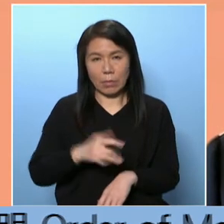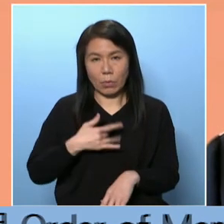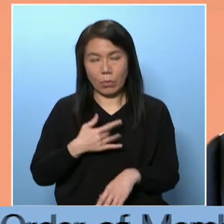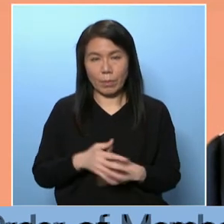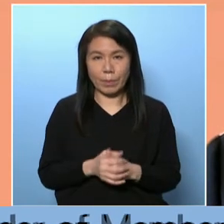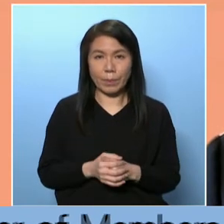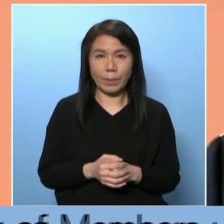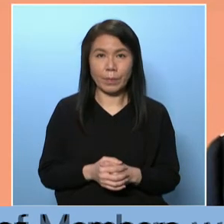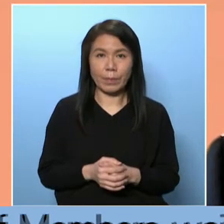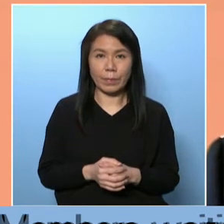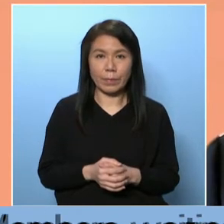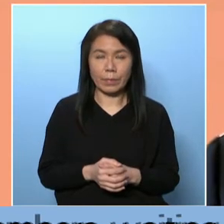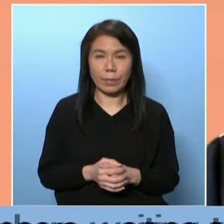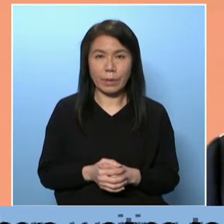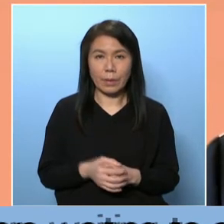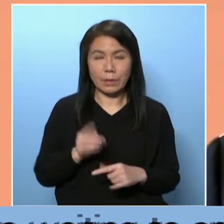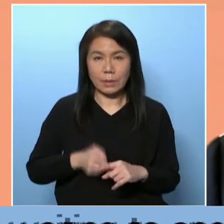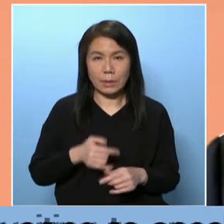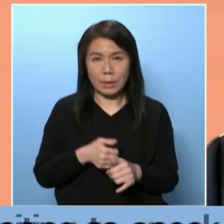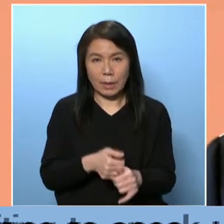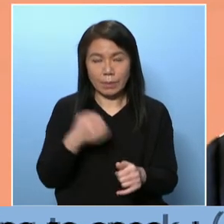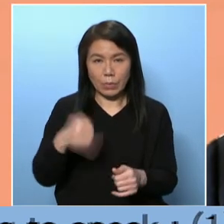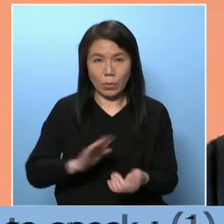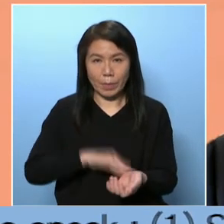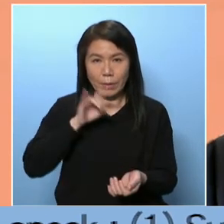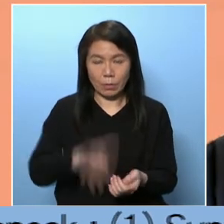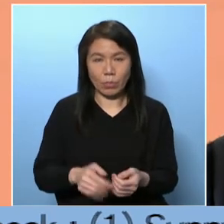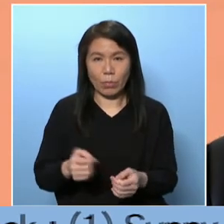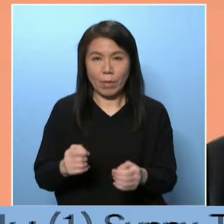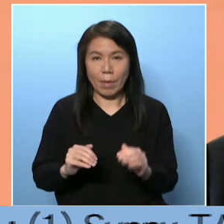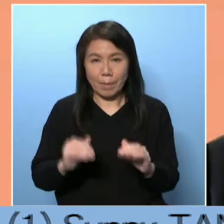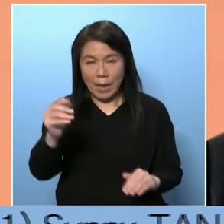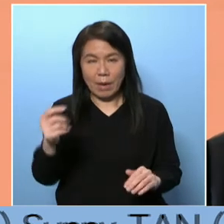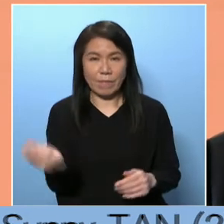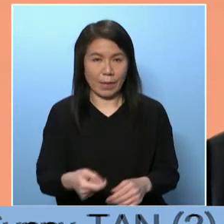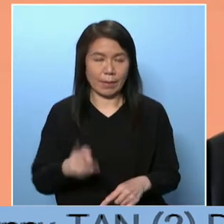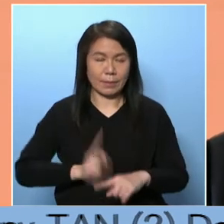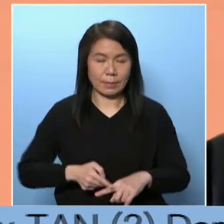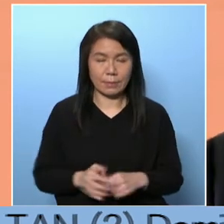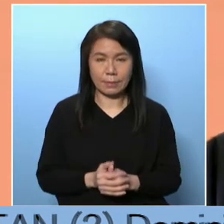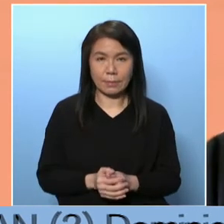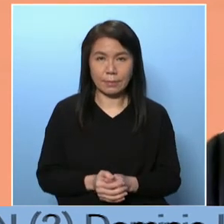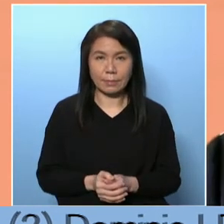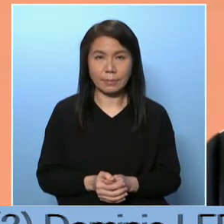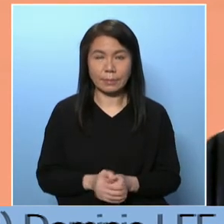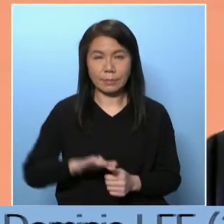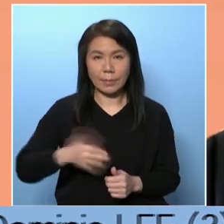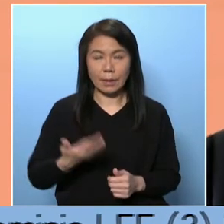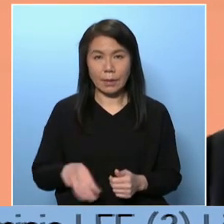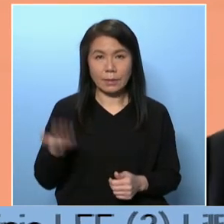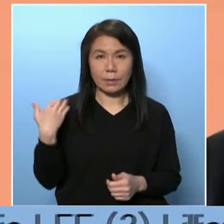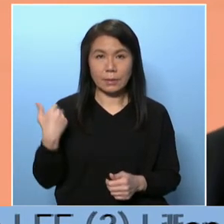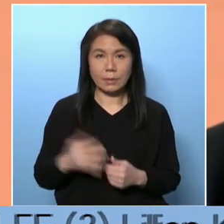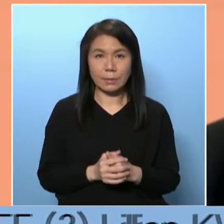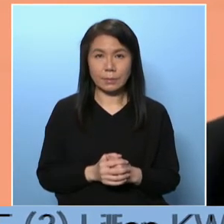just rely on people making inquiries, doing the tracking manually, then it's not going